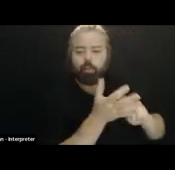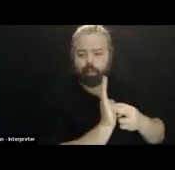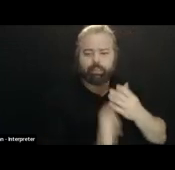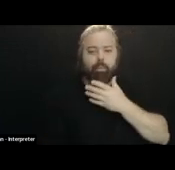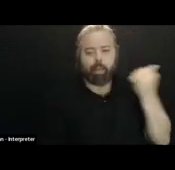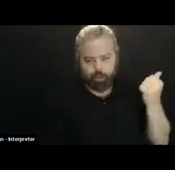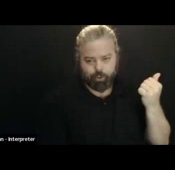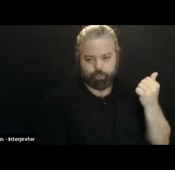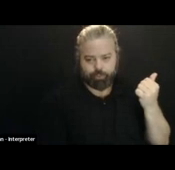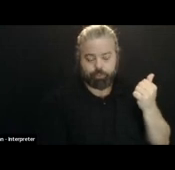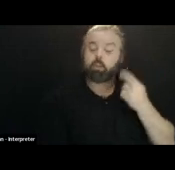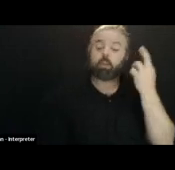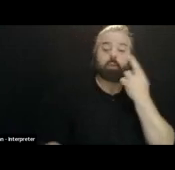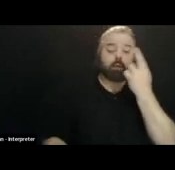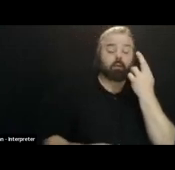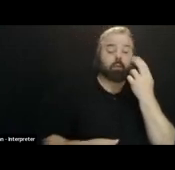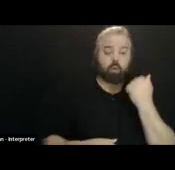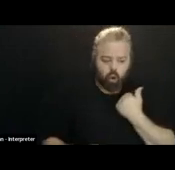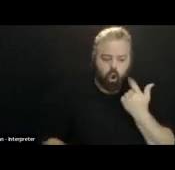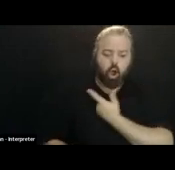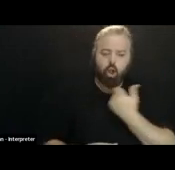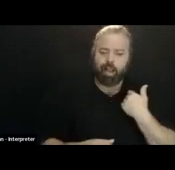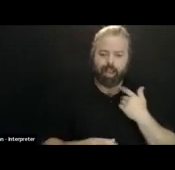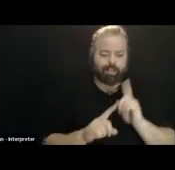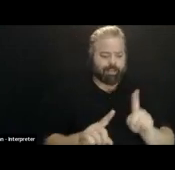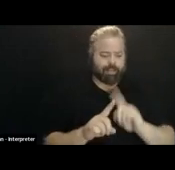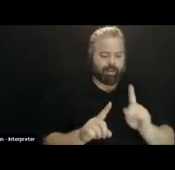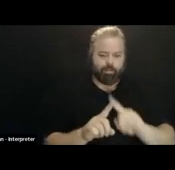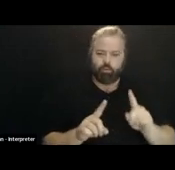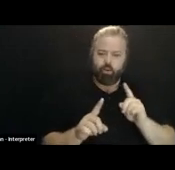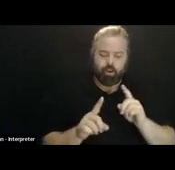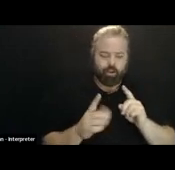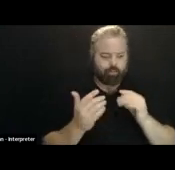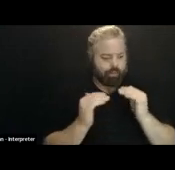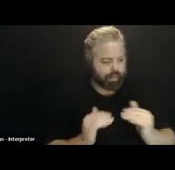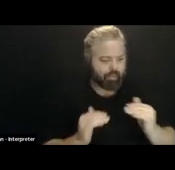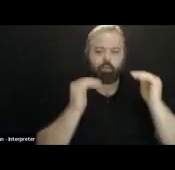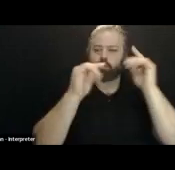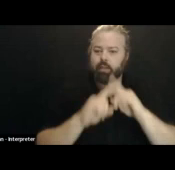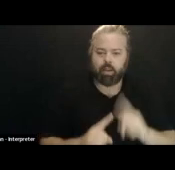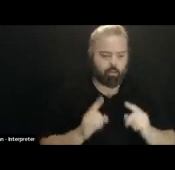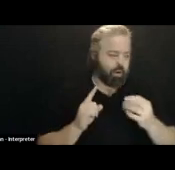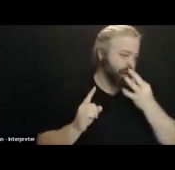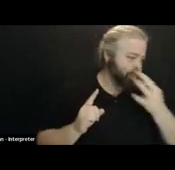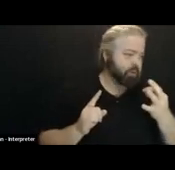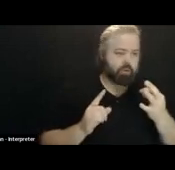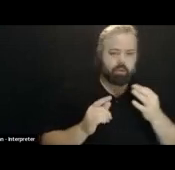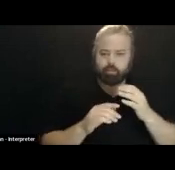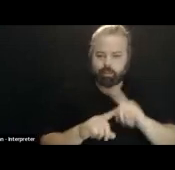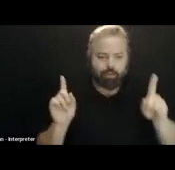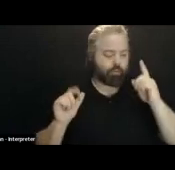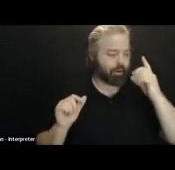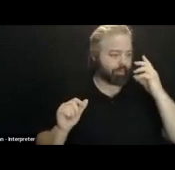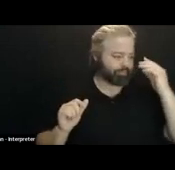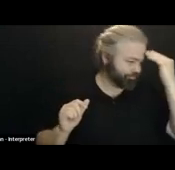is because we all read with different levels of expertise and abilities. We never want to exclude a